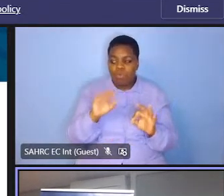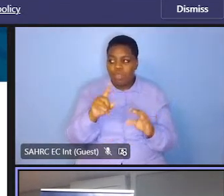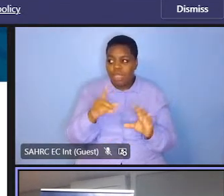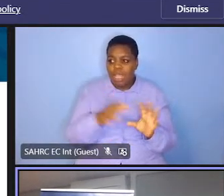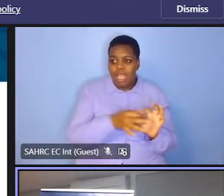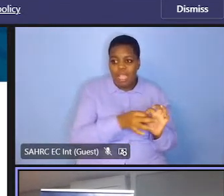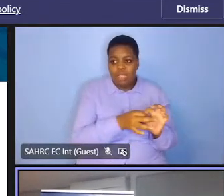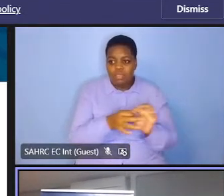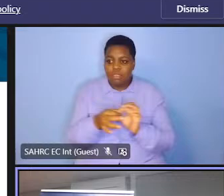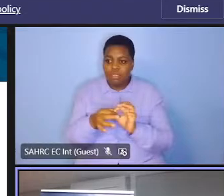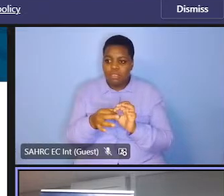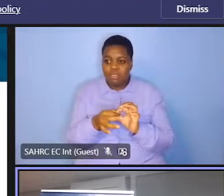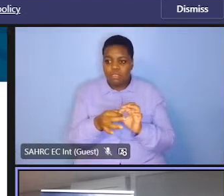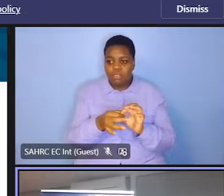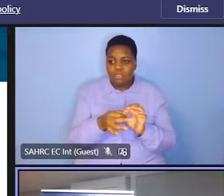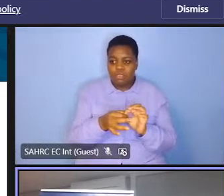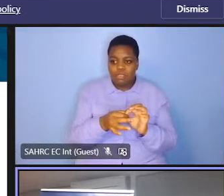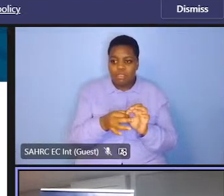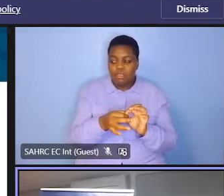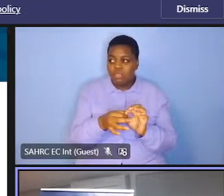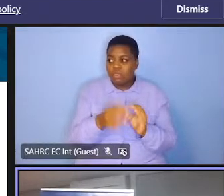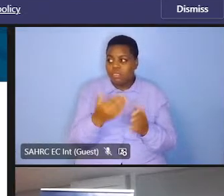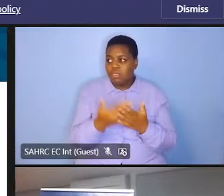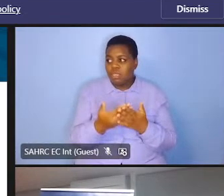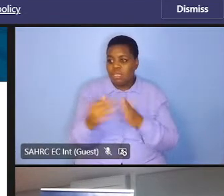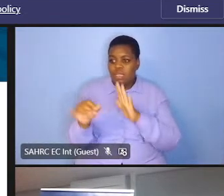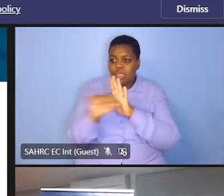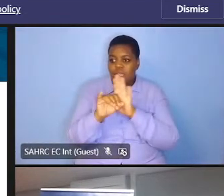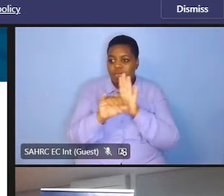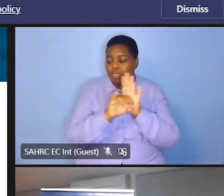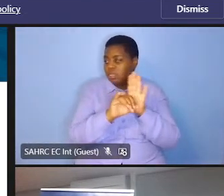with the gender they identified with.